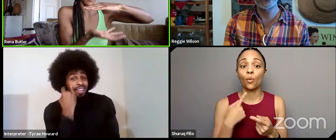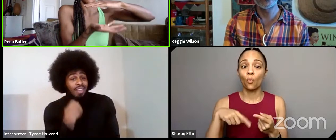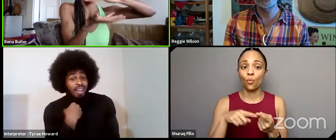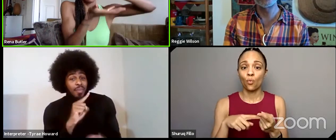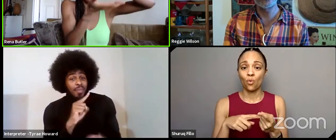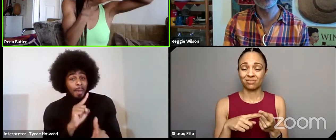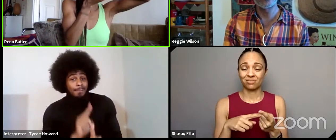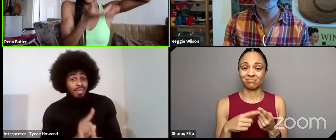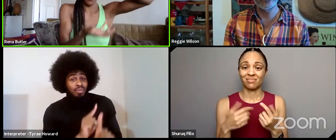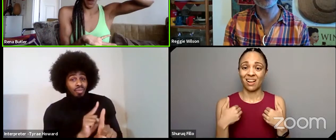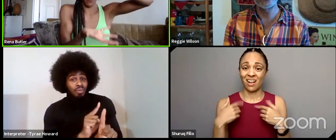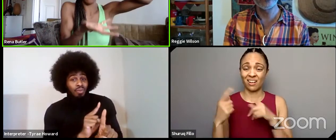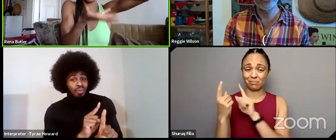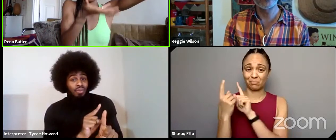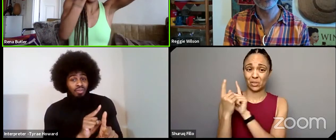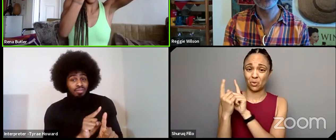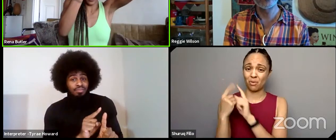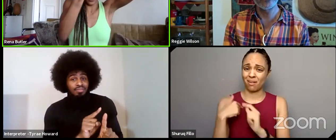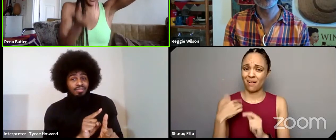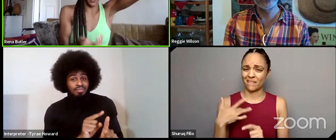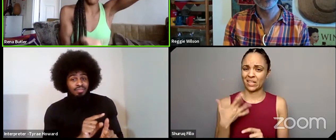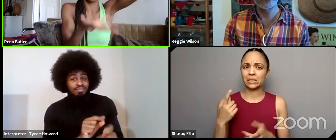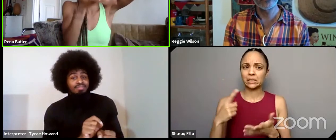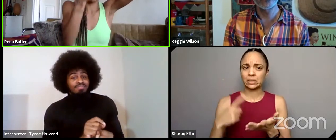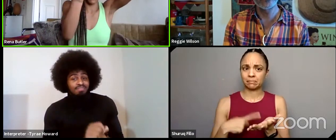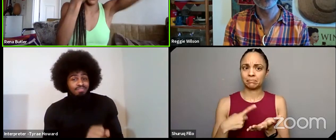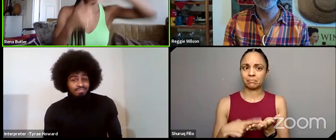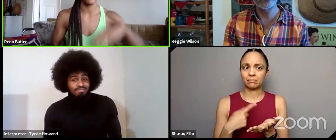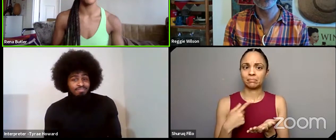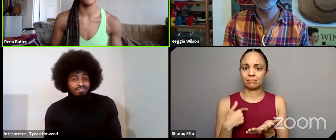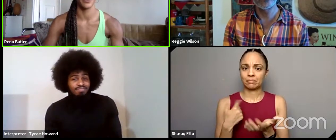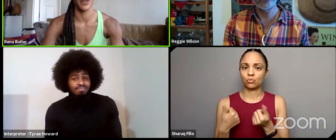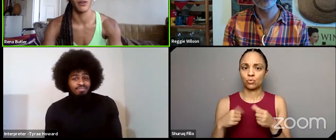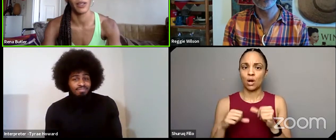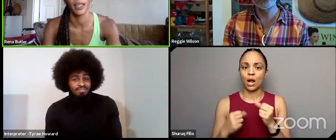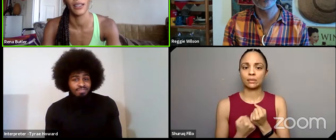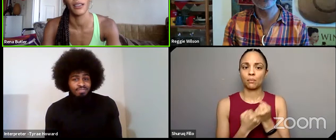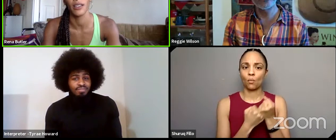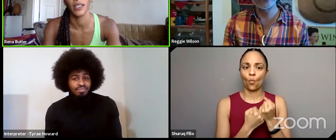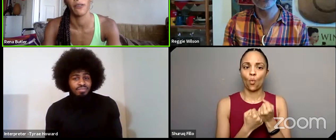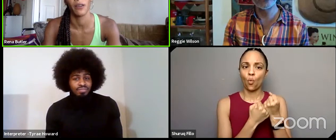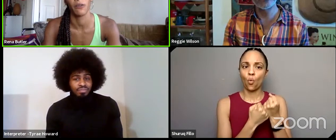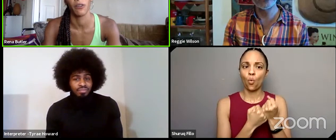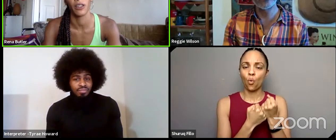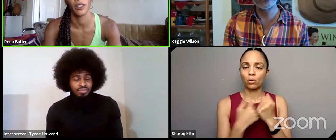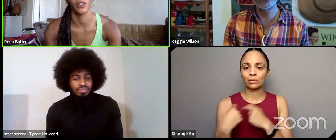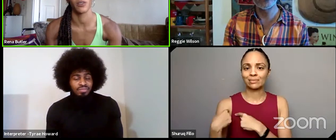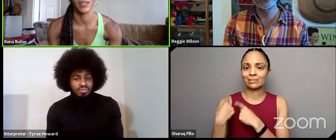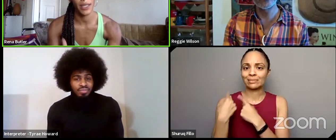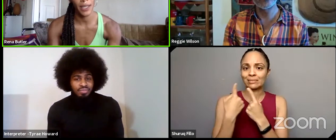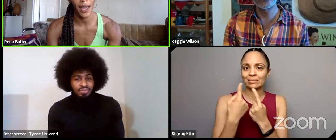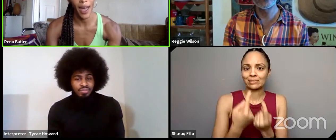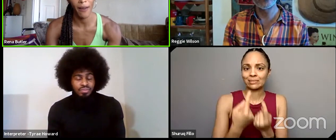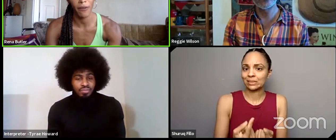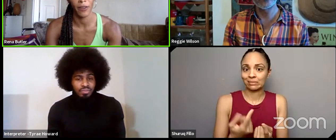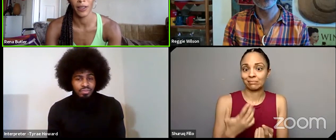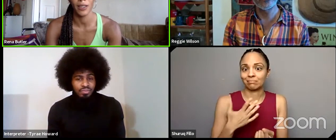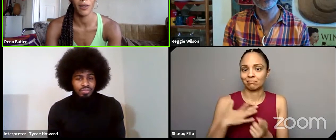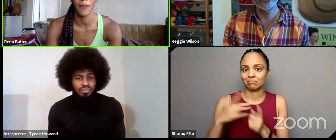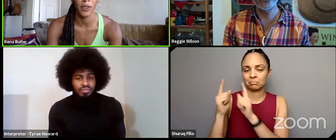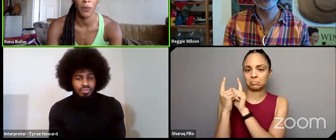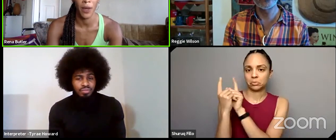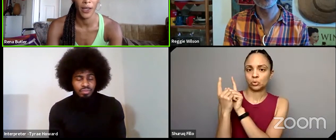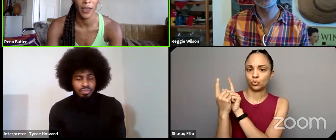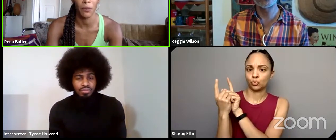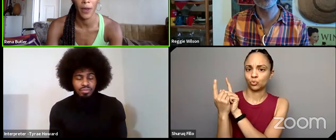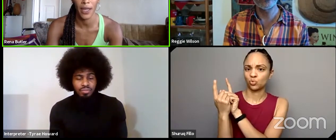here gassing them up, like just come up, you know, it looks different for each mentee I have, and I don't